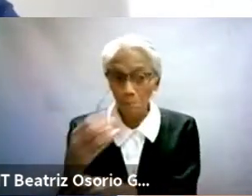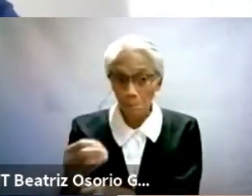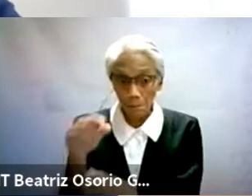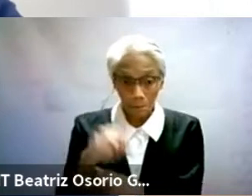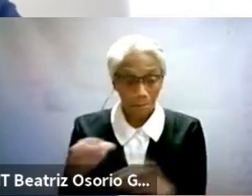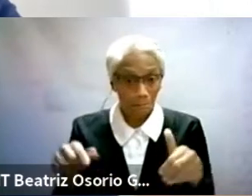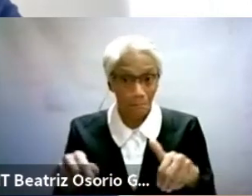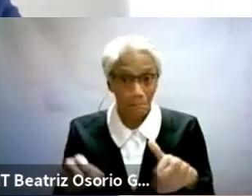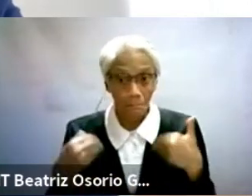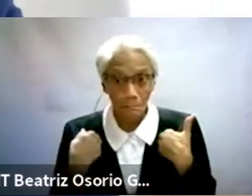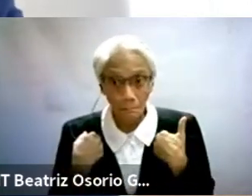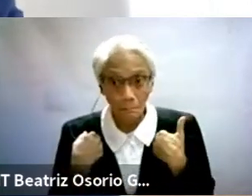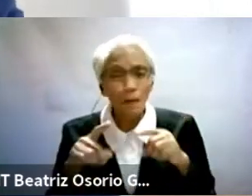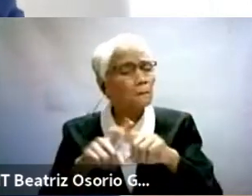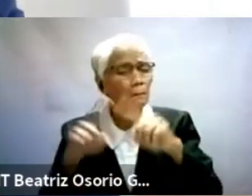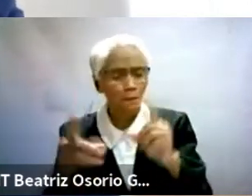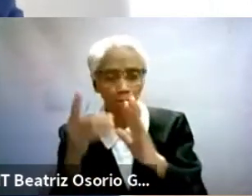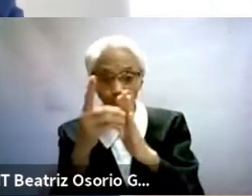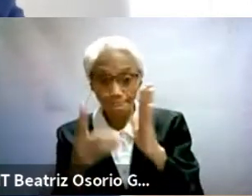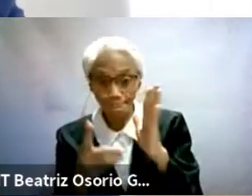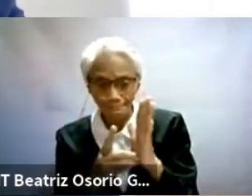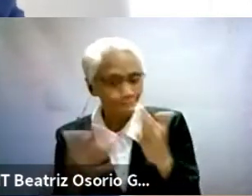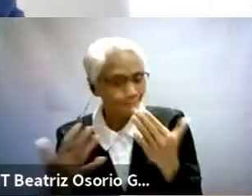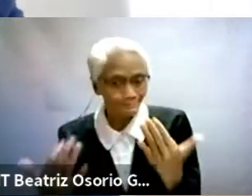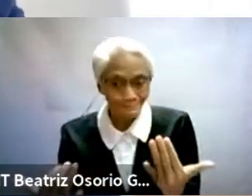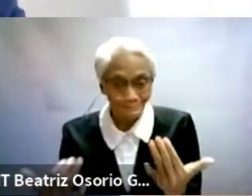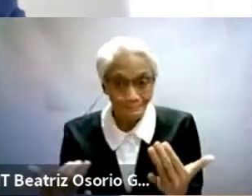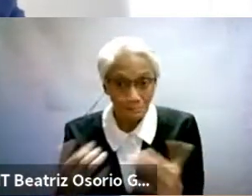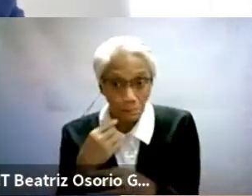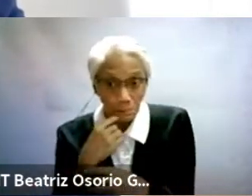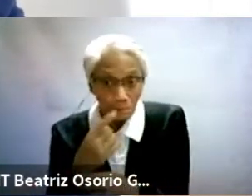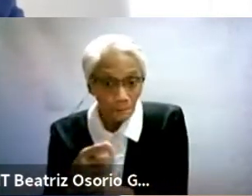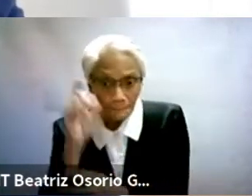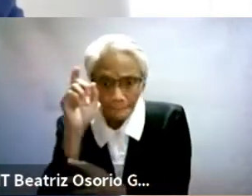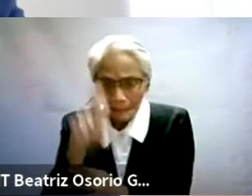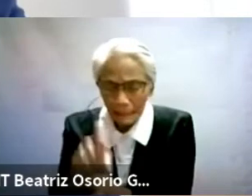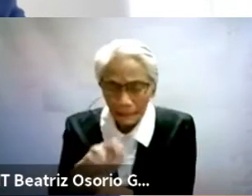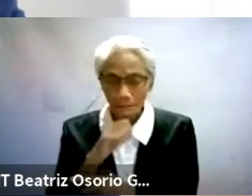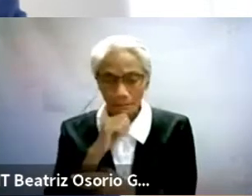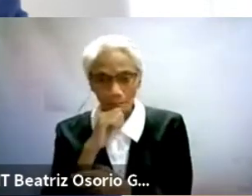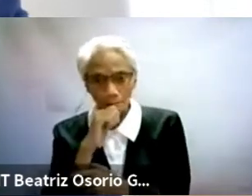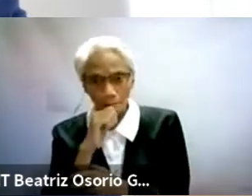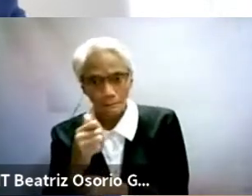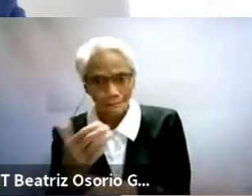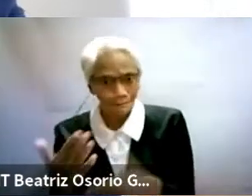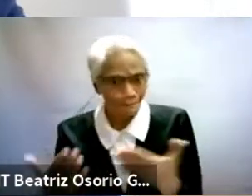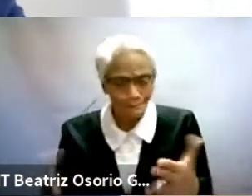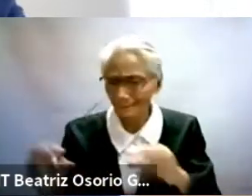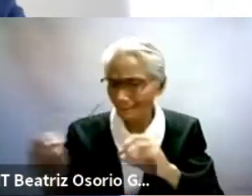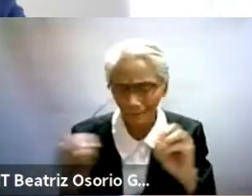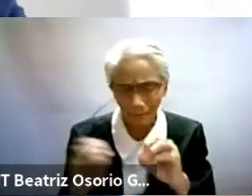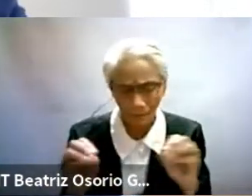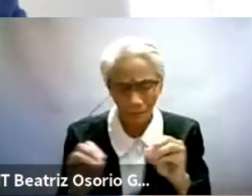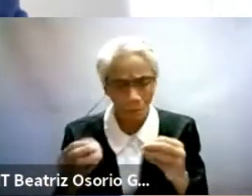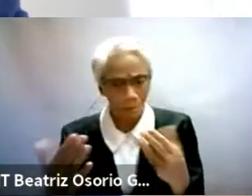of it. But a document of this nature must not be measured on the page, nor on the day of its